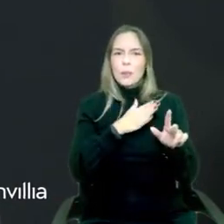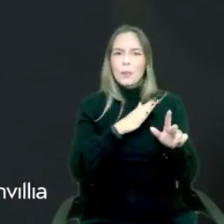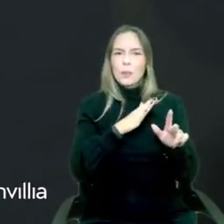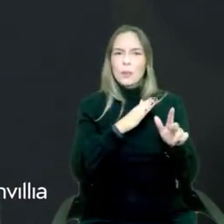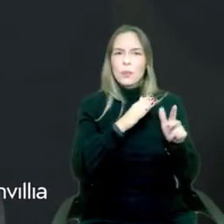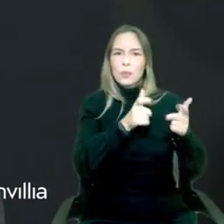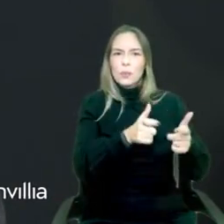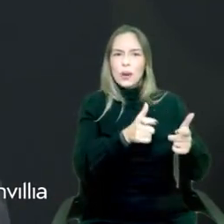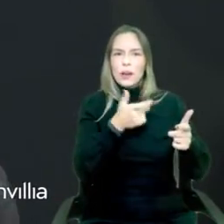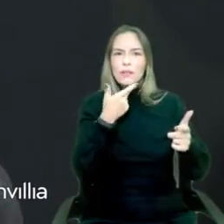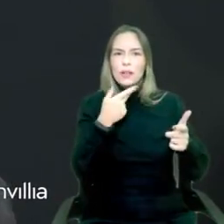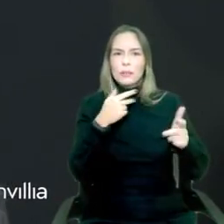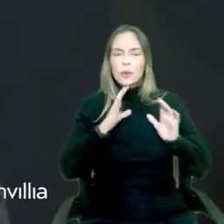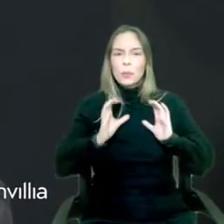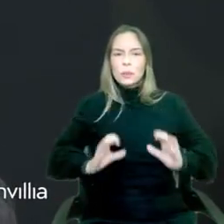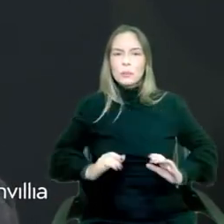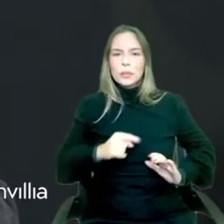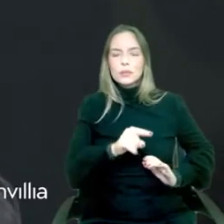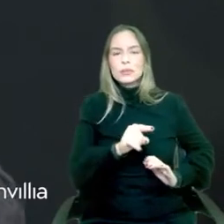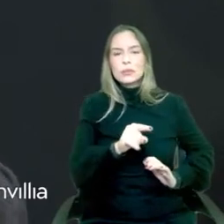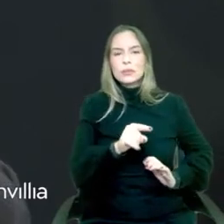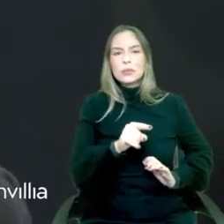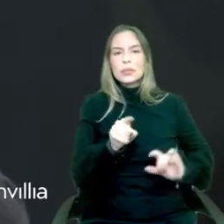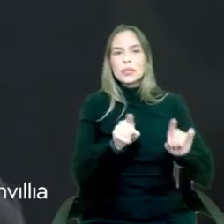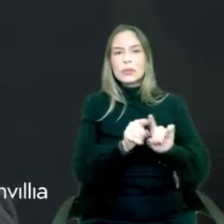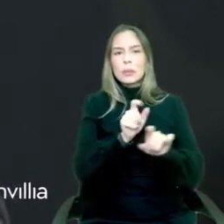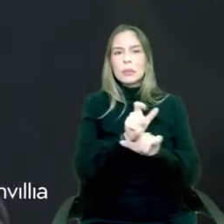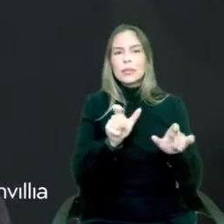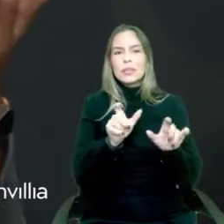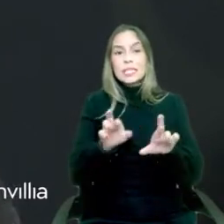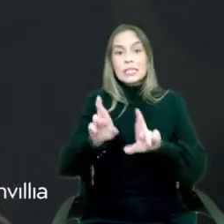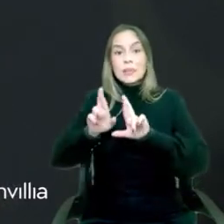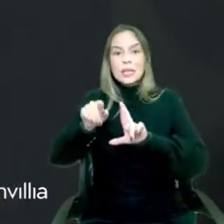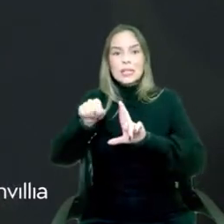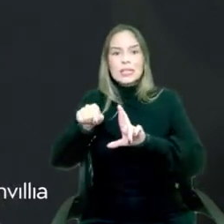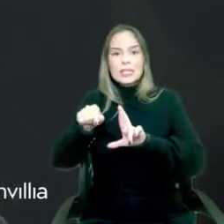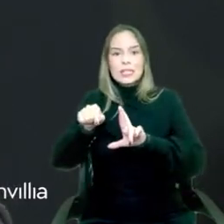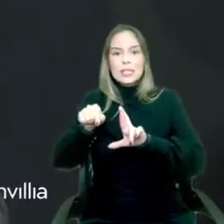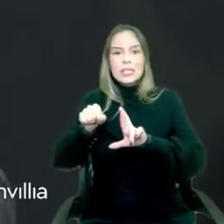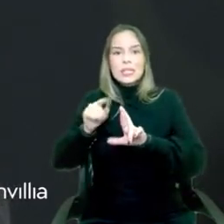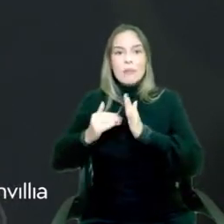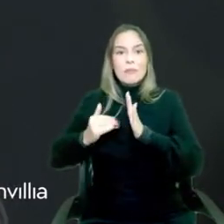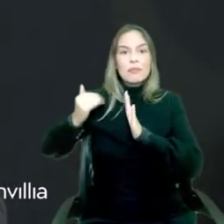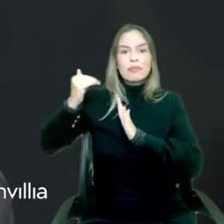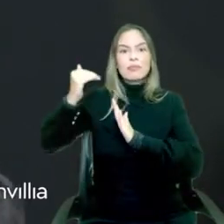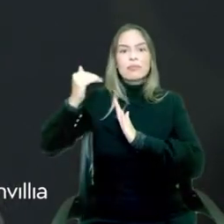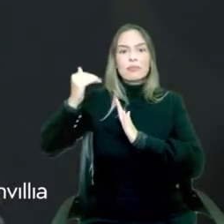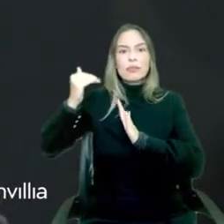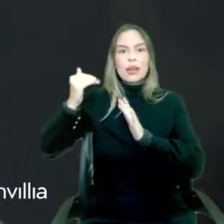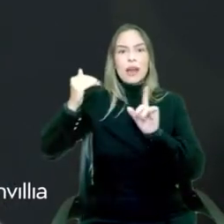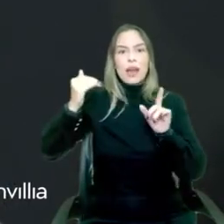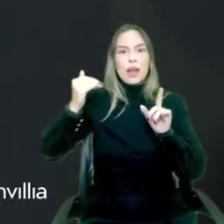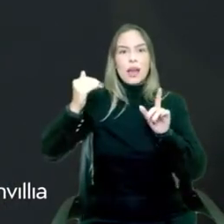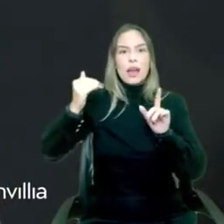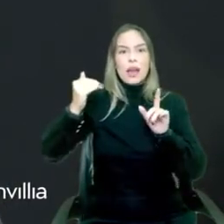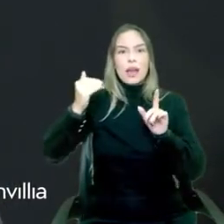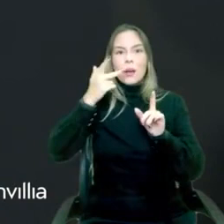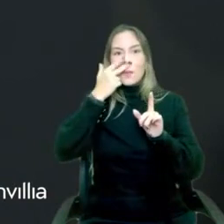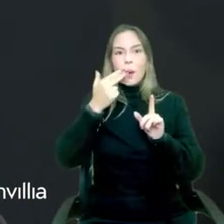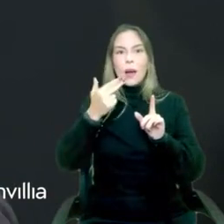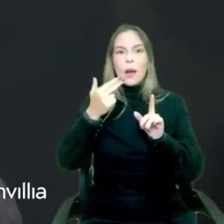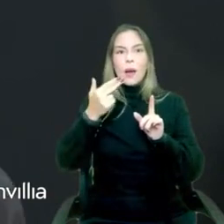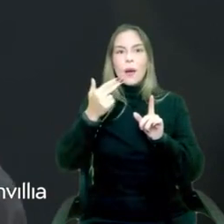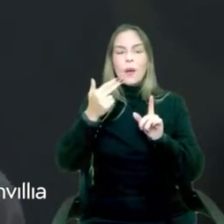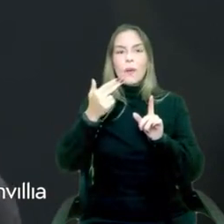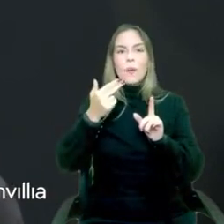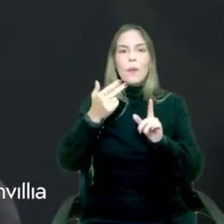think ultimately that people's expectations have been elevated, much like when the iPhone came out, everyone now expects a touchscreen to work in a certain way.